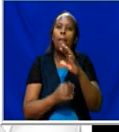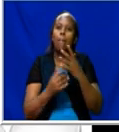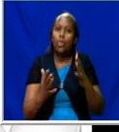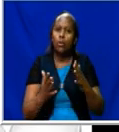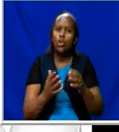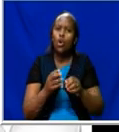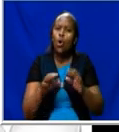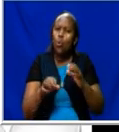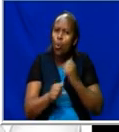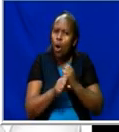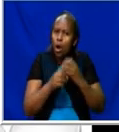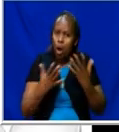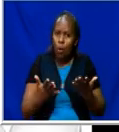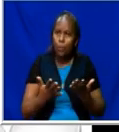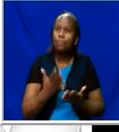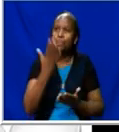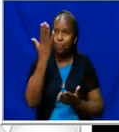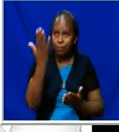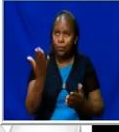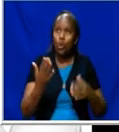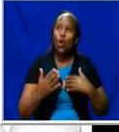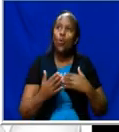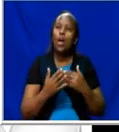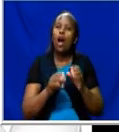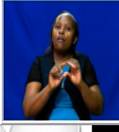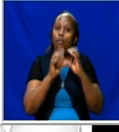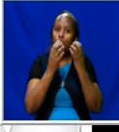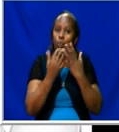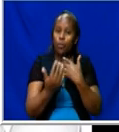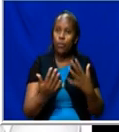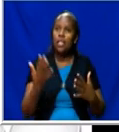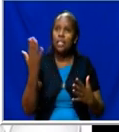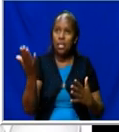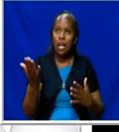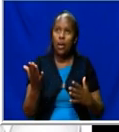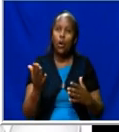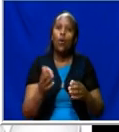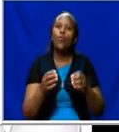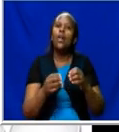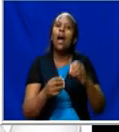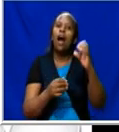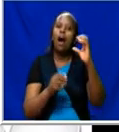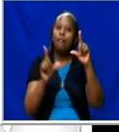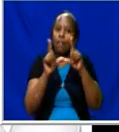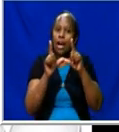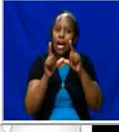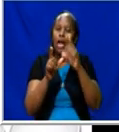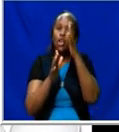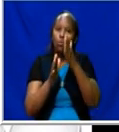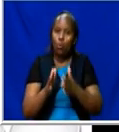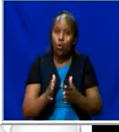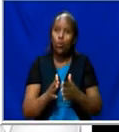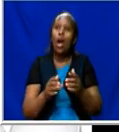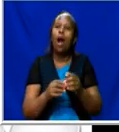do is we have a setup that has a cardboard with cross wires at the